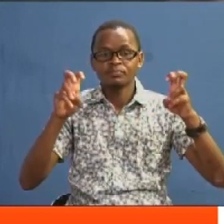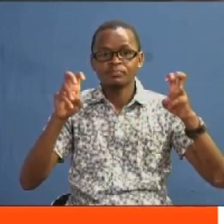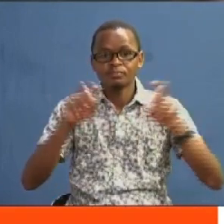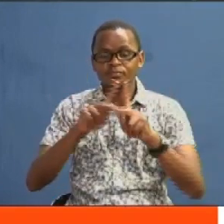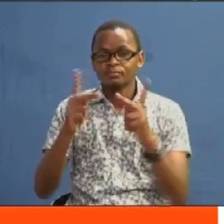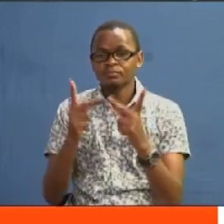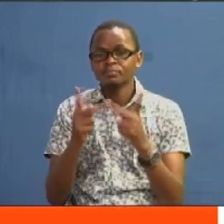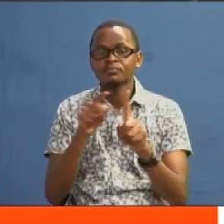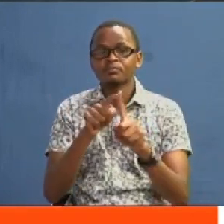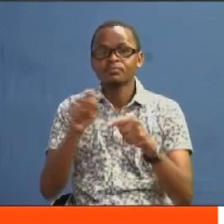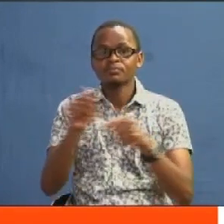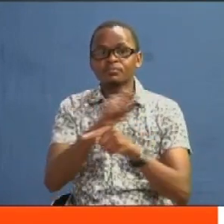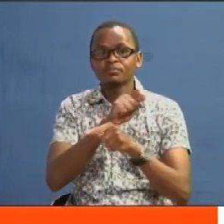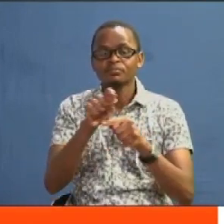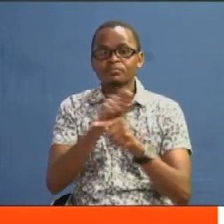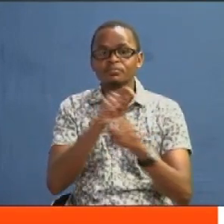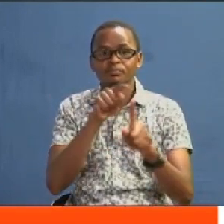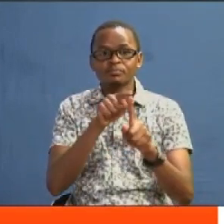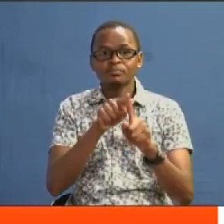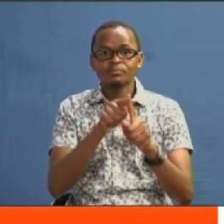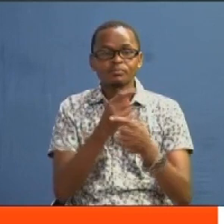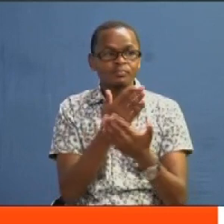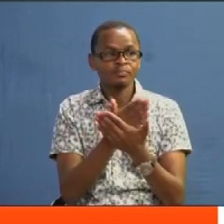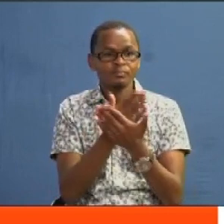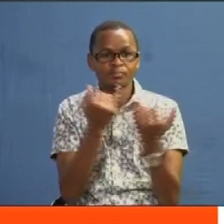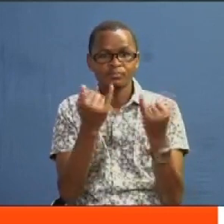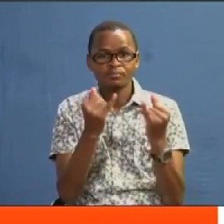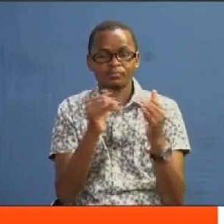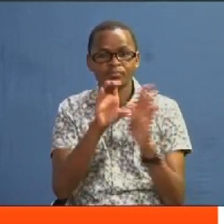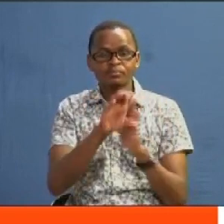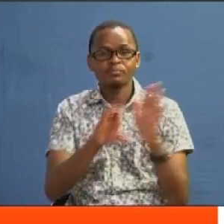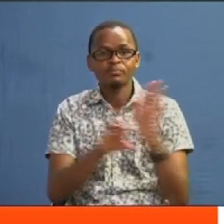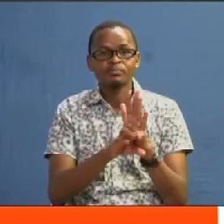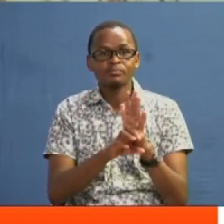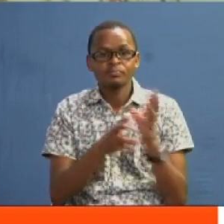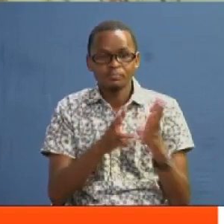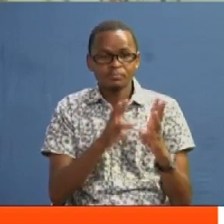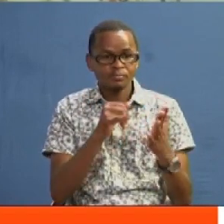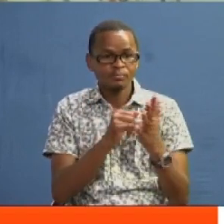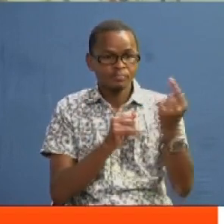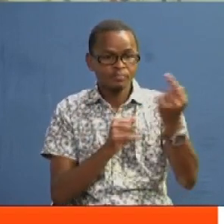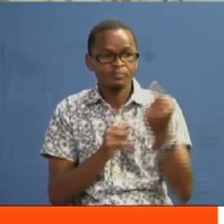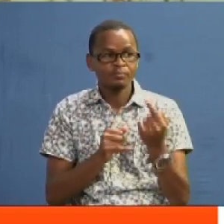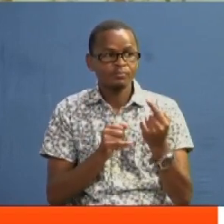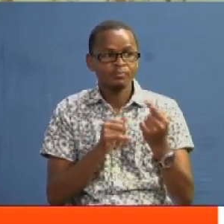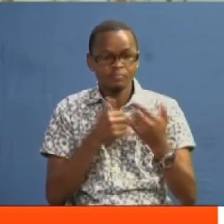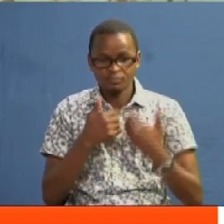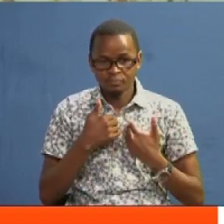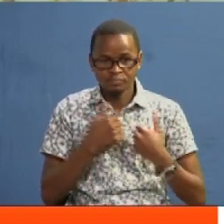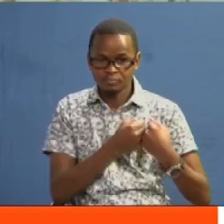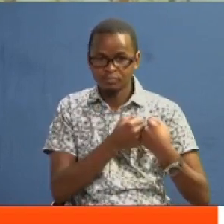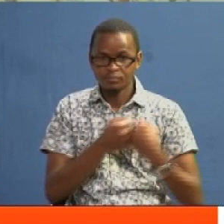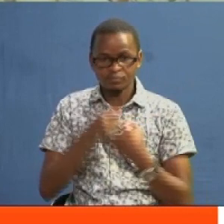schools struggle to train their teachers to conform to the current curriculum. The way it was brought in had some bit of